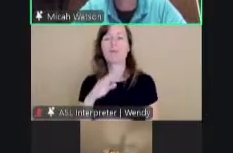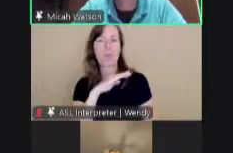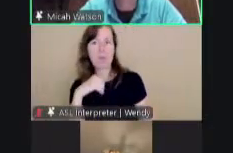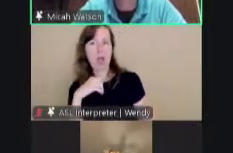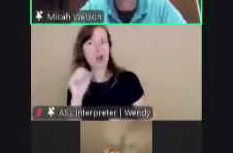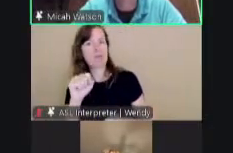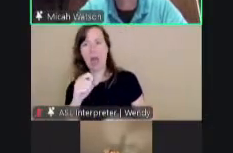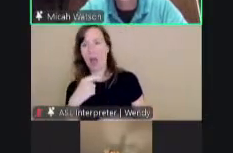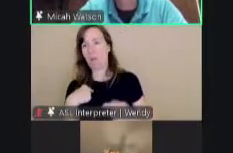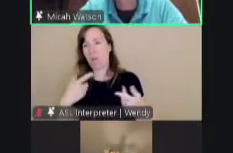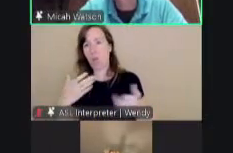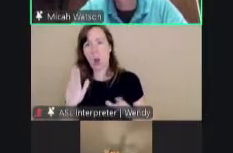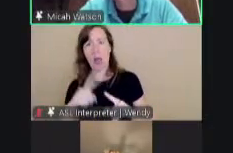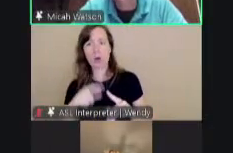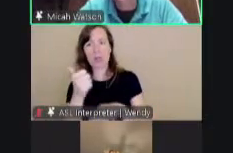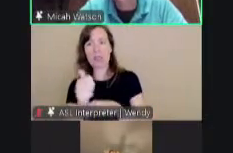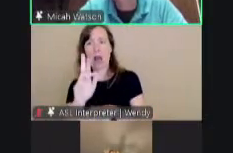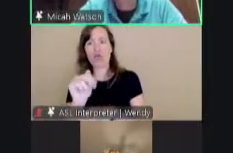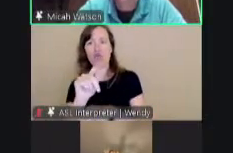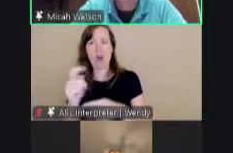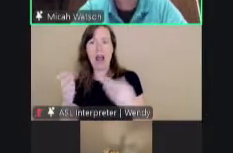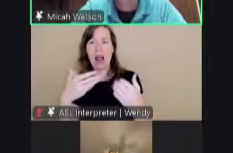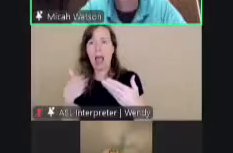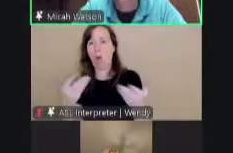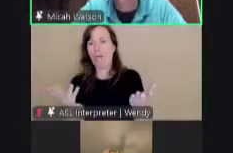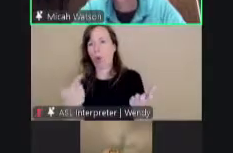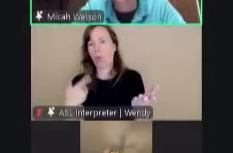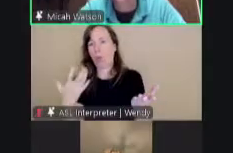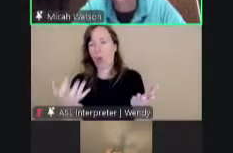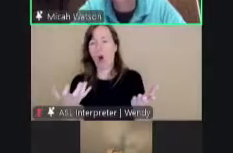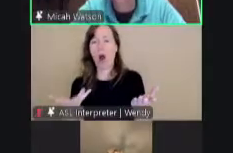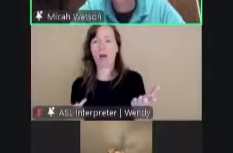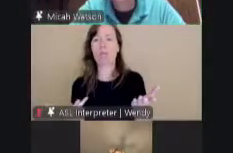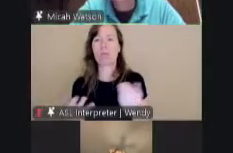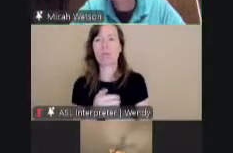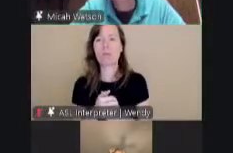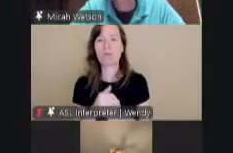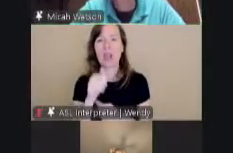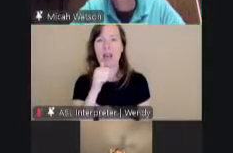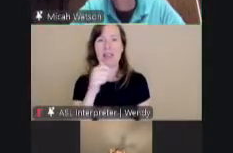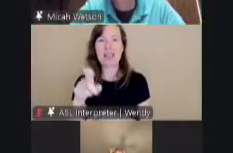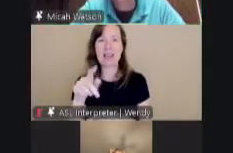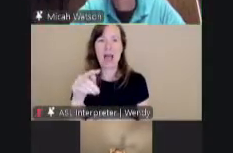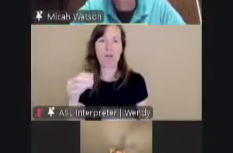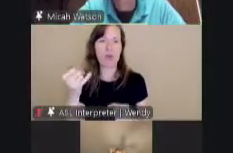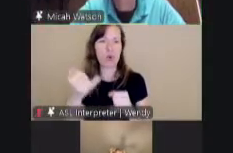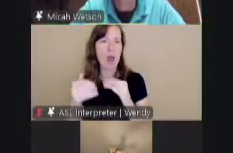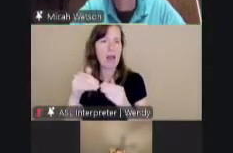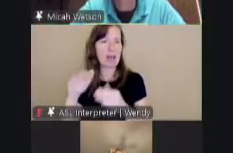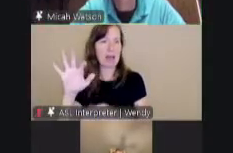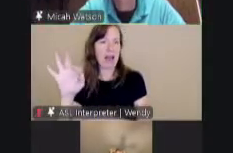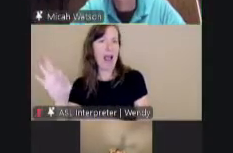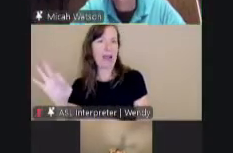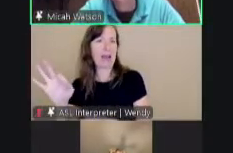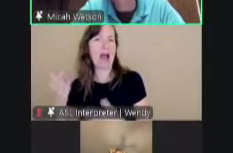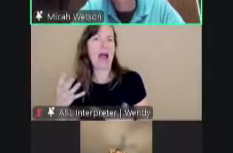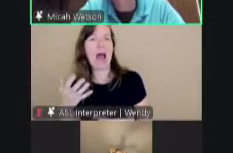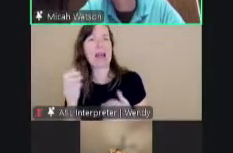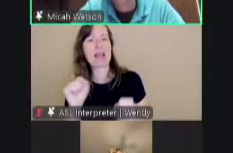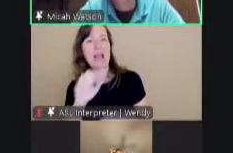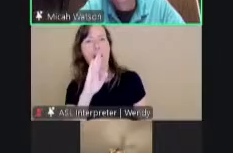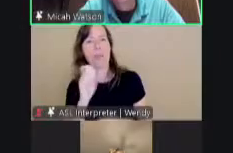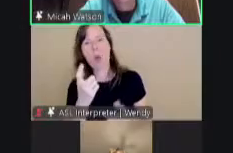you want. Yeah. It doesn't have to end in a 9-9. That's just a historical weirdness. Yeah, exactly. It can be whatever you want it to